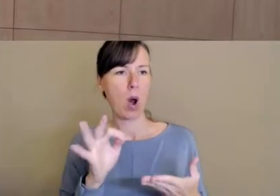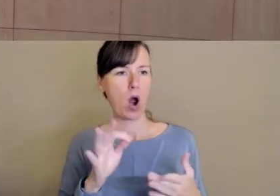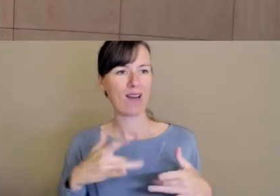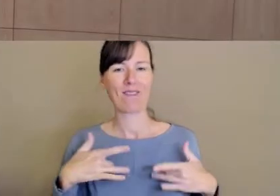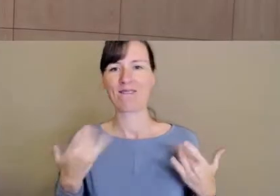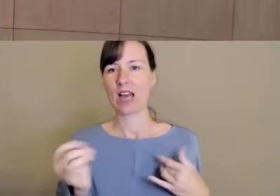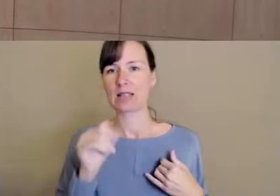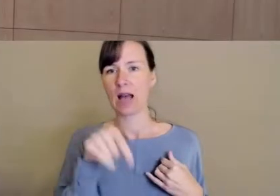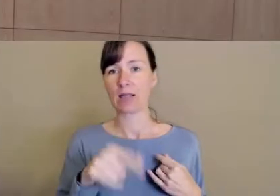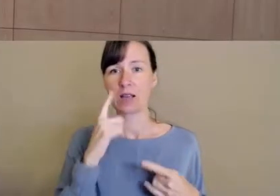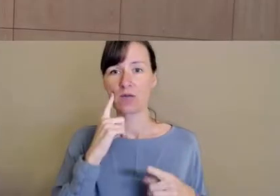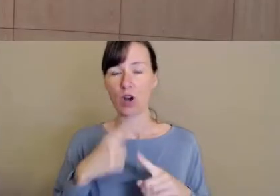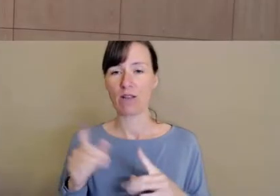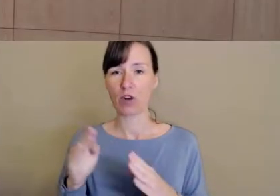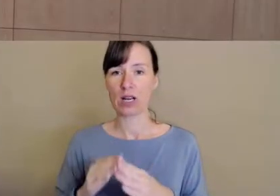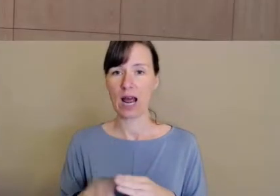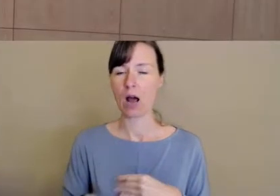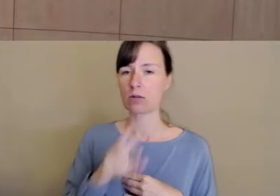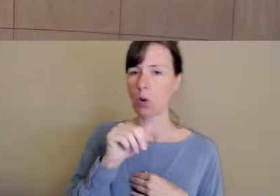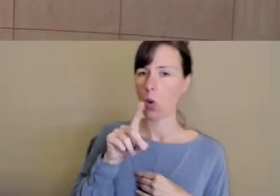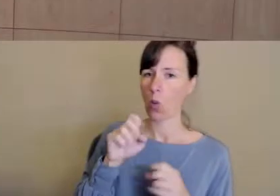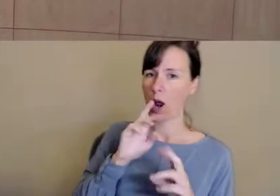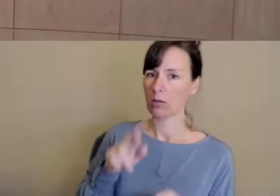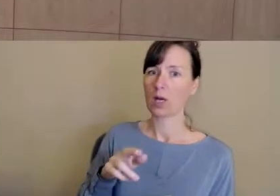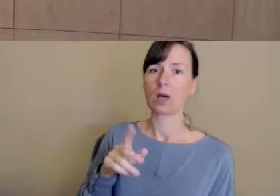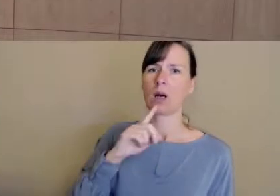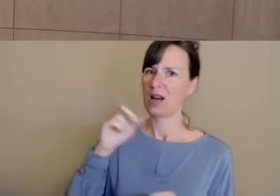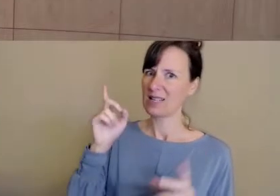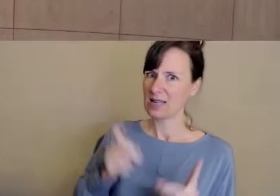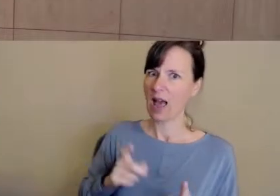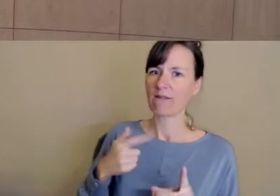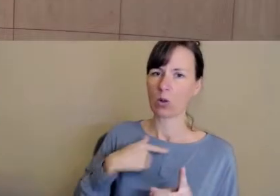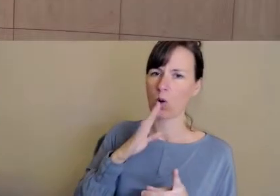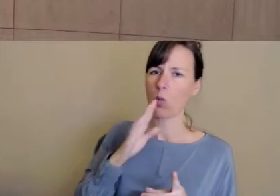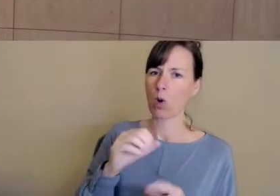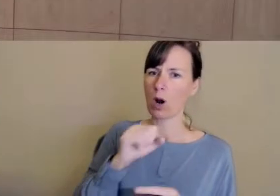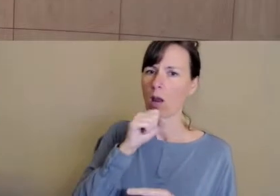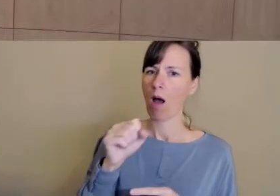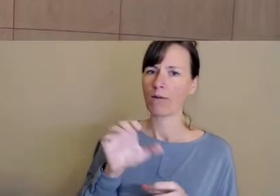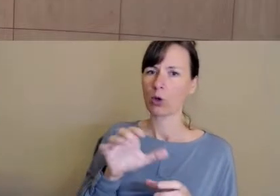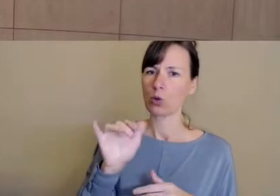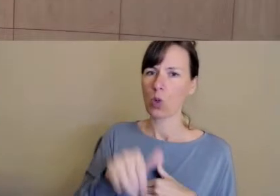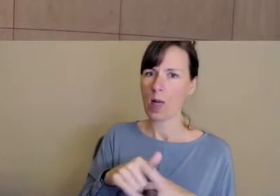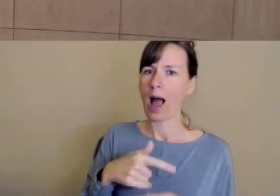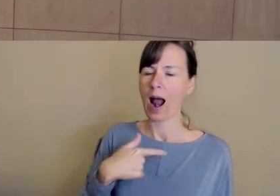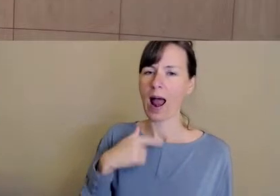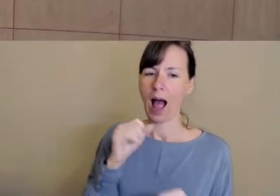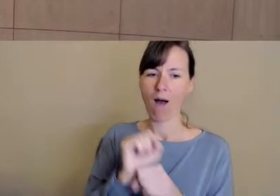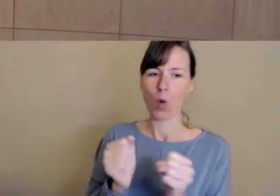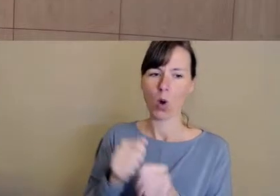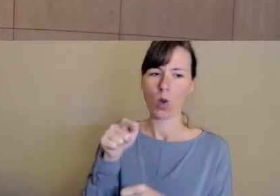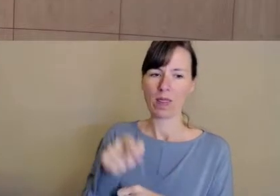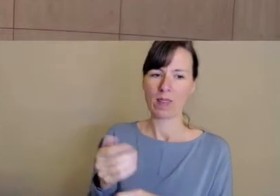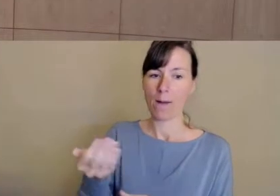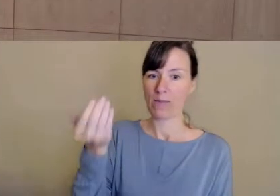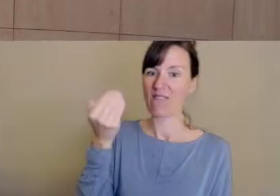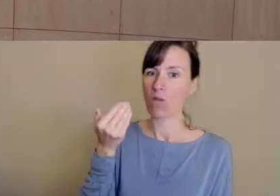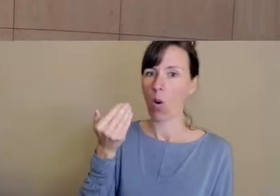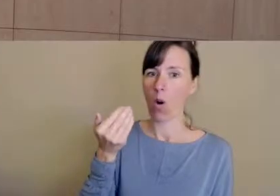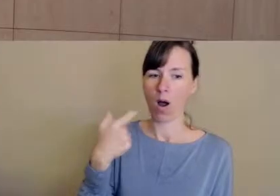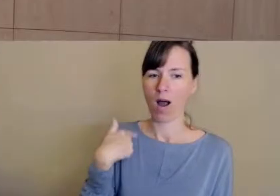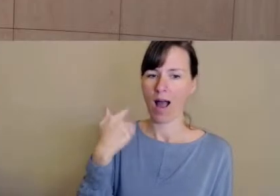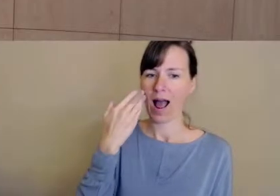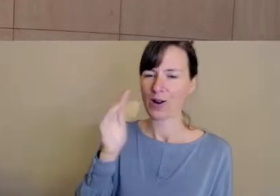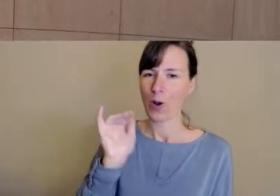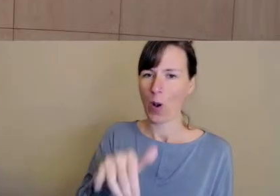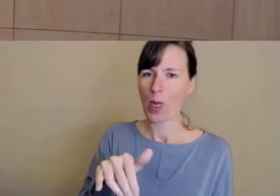Thank you, Councilmember Garces. Definitely, we will love that to do that. I've actually worked with them before, so I didn't know that. So again,